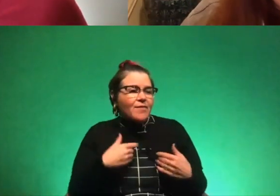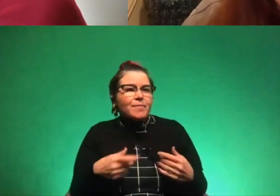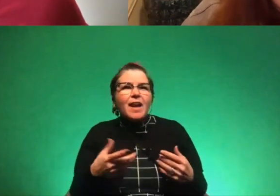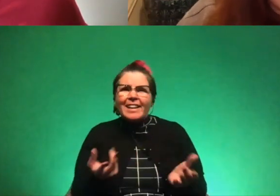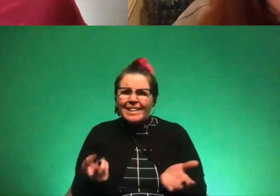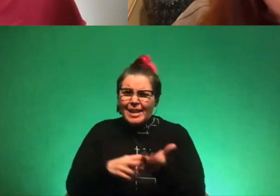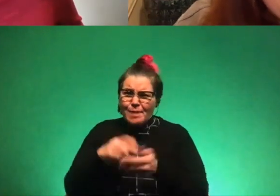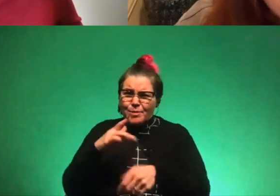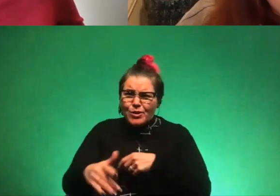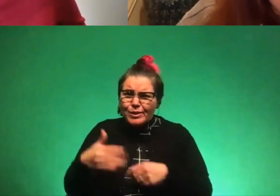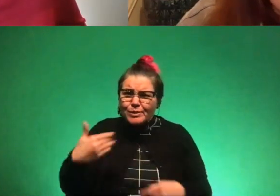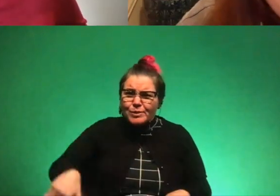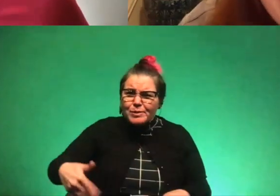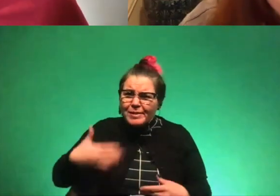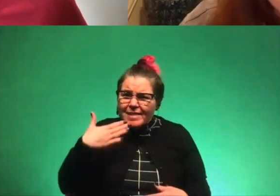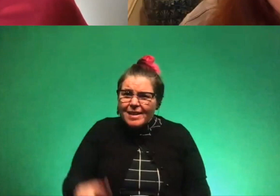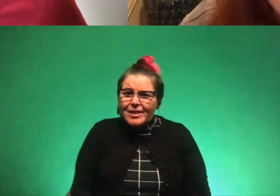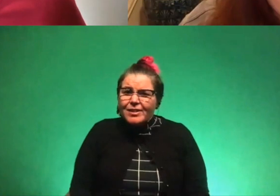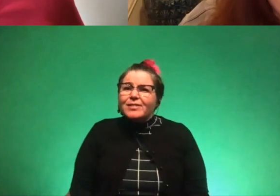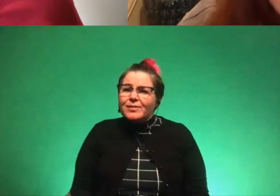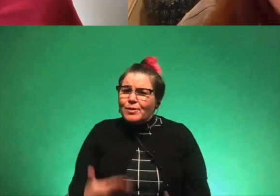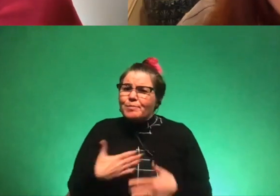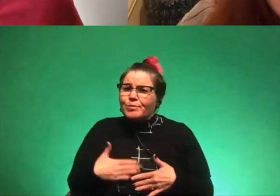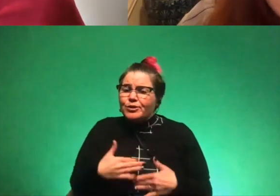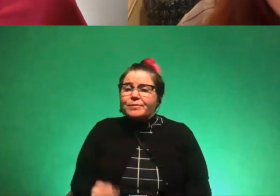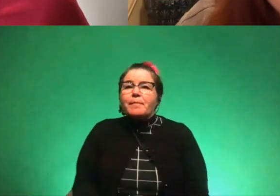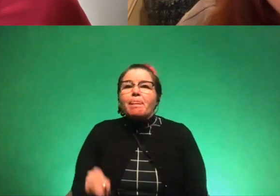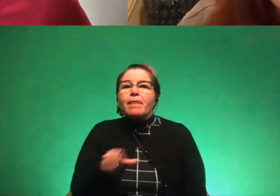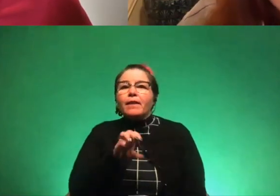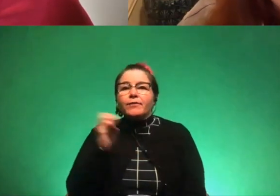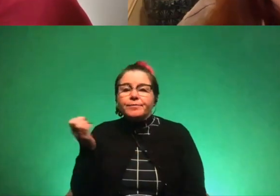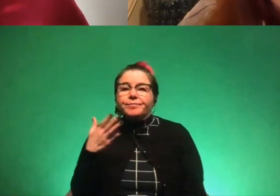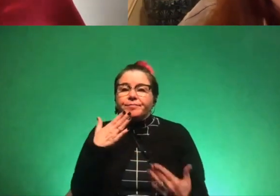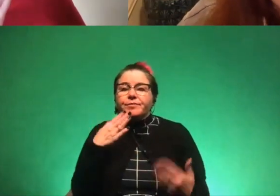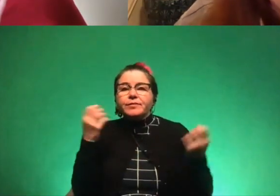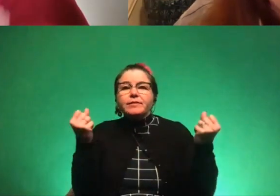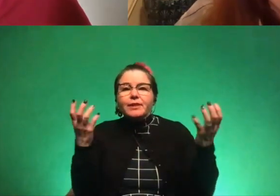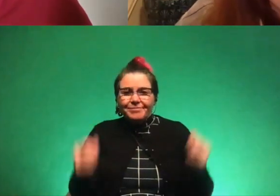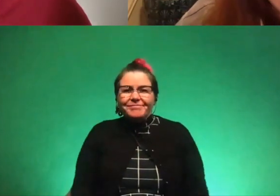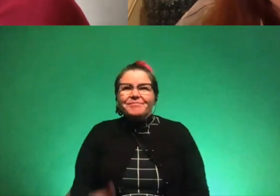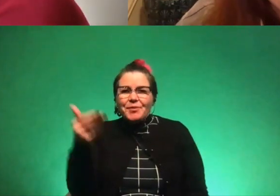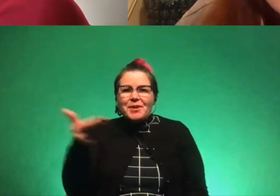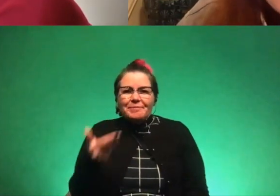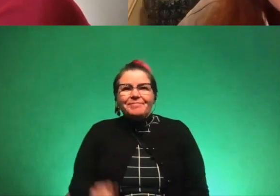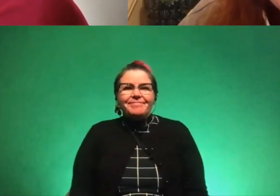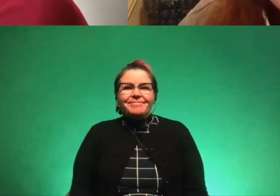so early. very much appreciated. And Erin, thank you for signing for us. Thanks, Erin. You're the